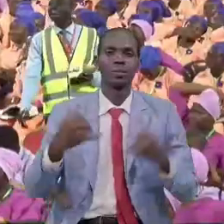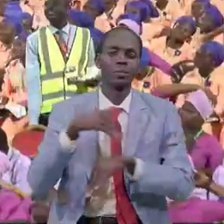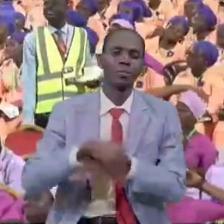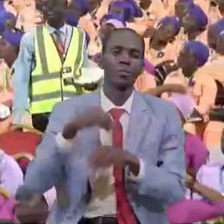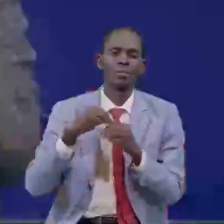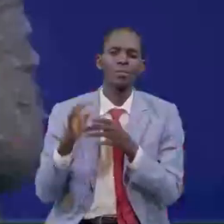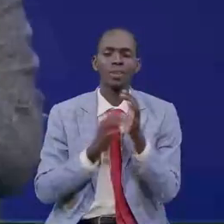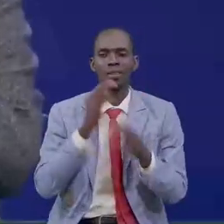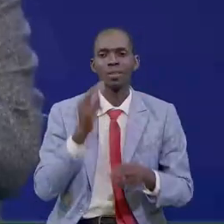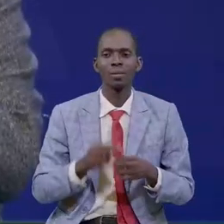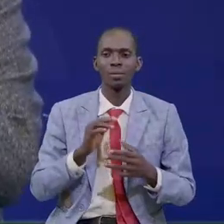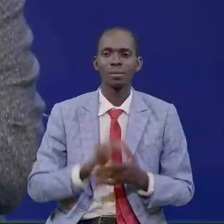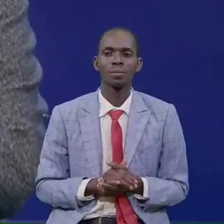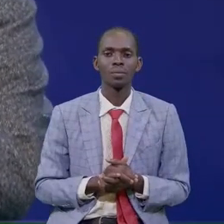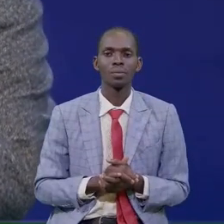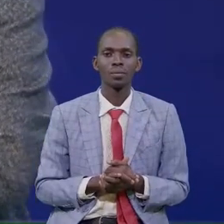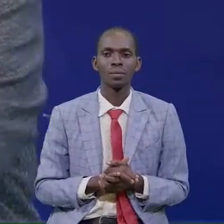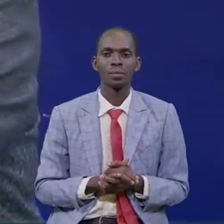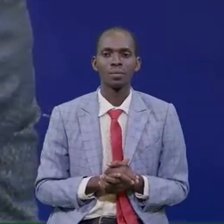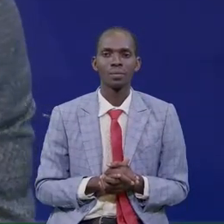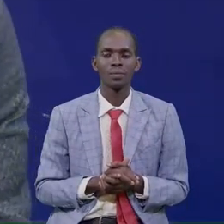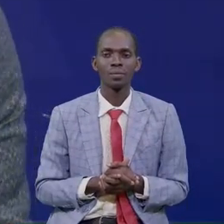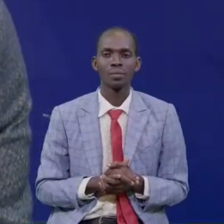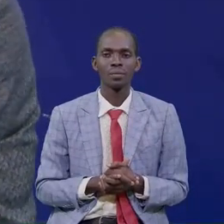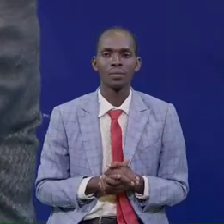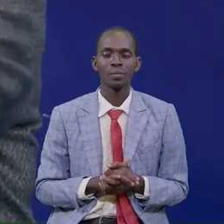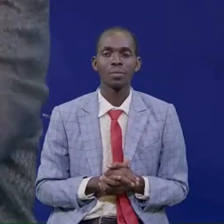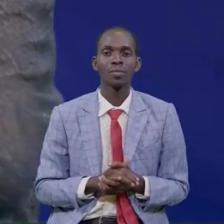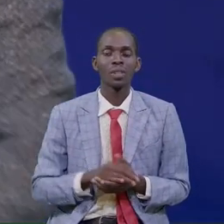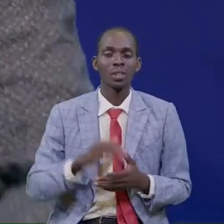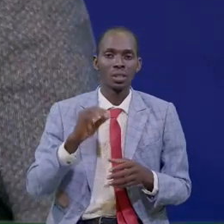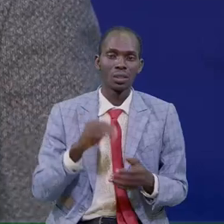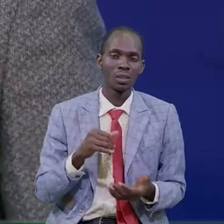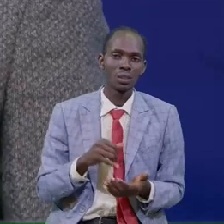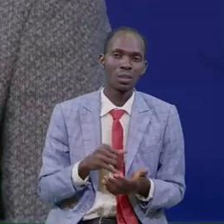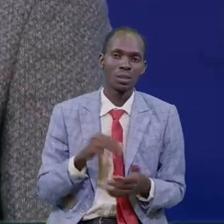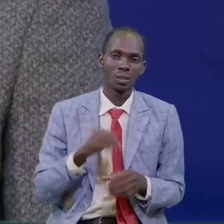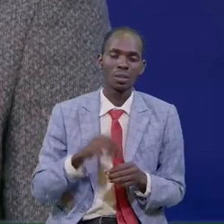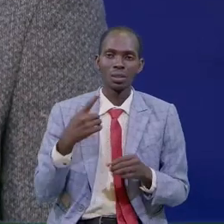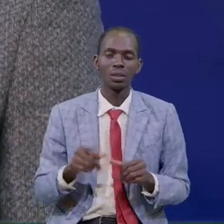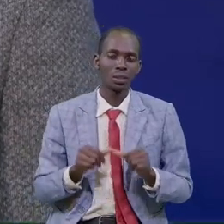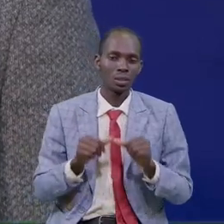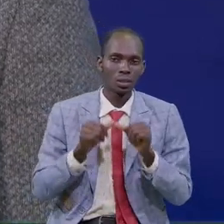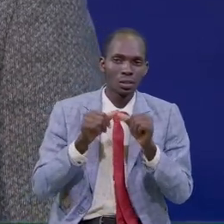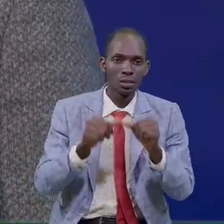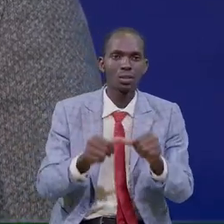guéri. It's the continuity of healing for his redeemed